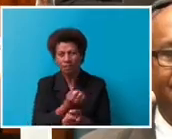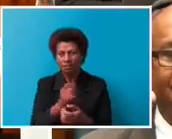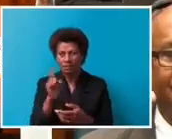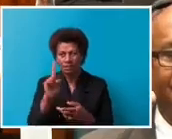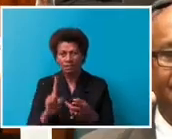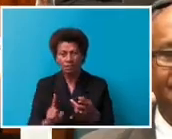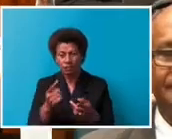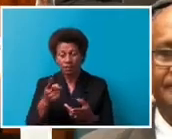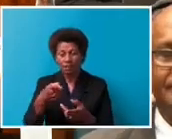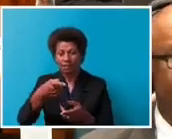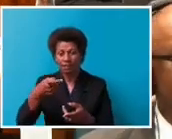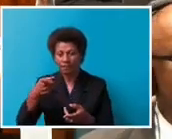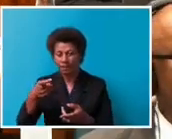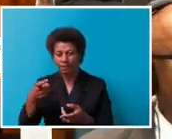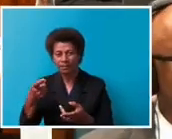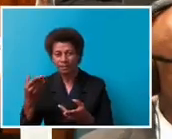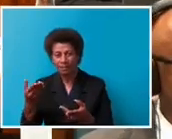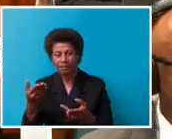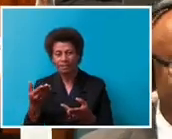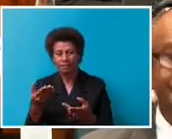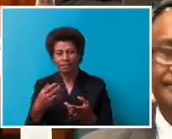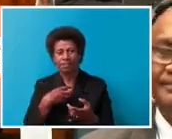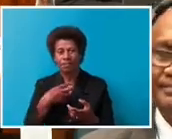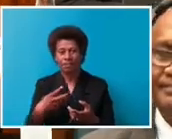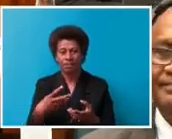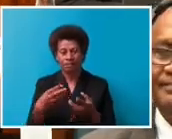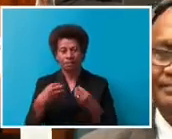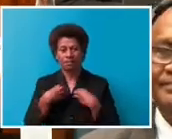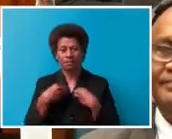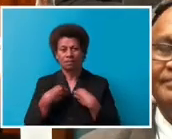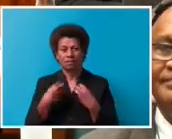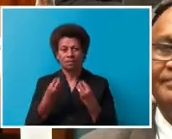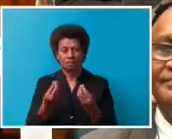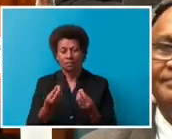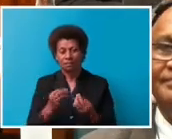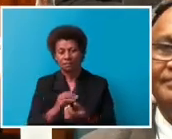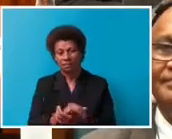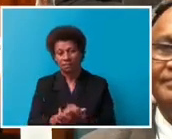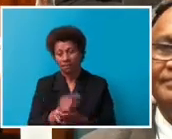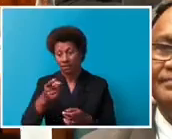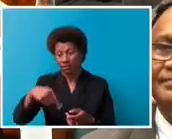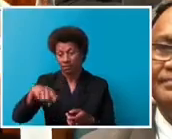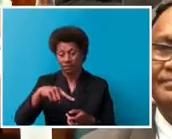of investment and create more jobs in the economy. Super port development, Mr.